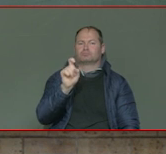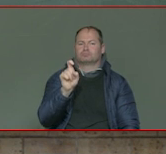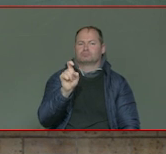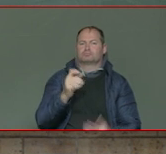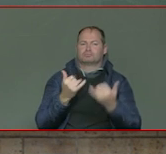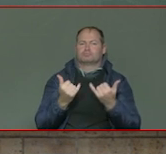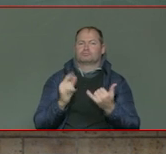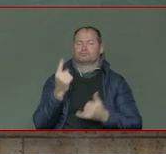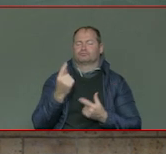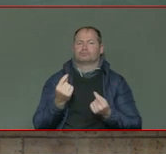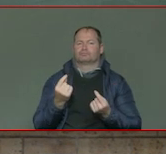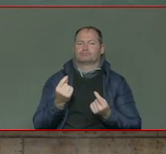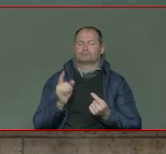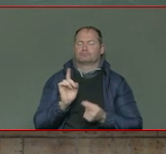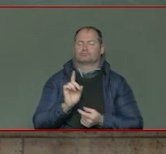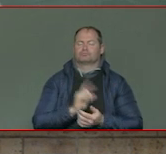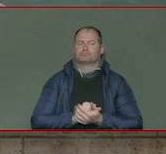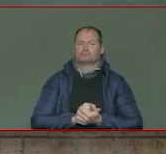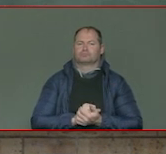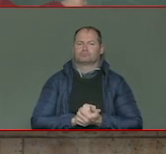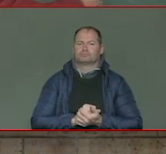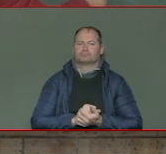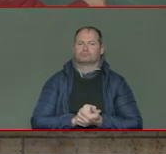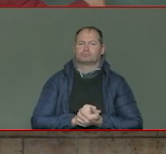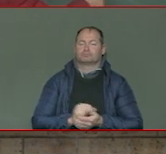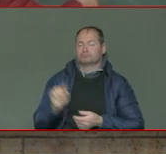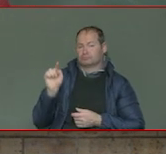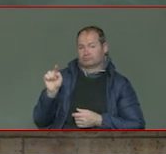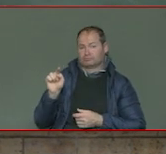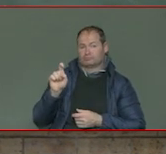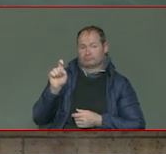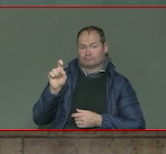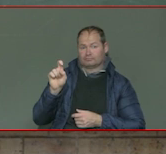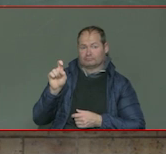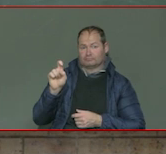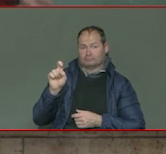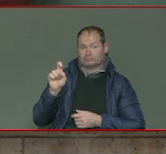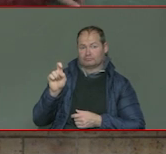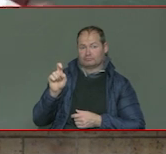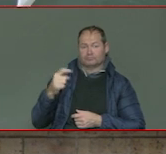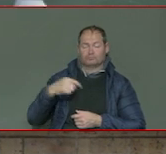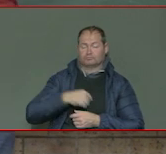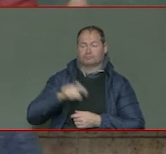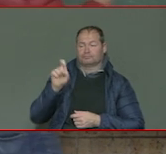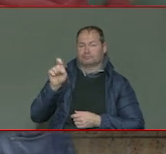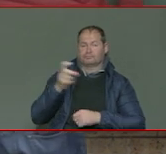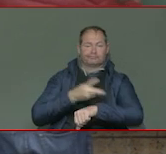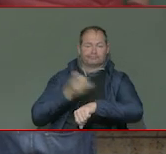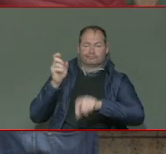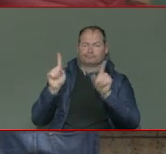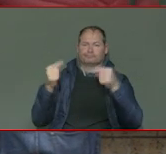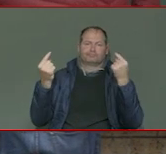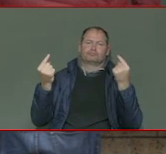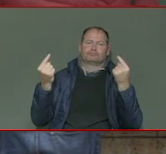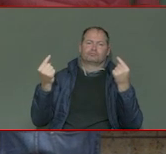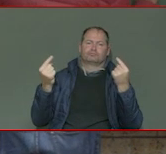first do? We first need to take the x. We cannot differentiate for x. Okay,